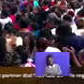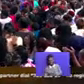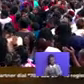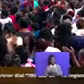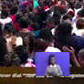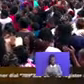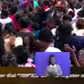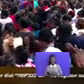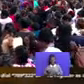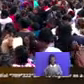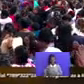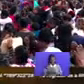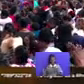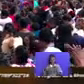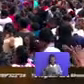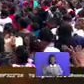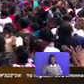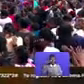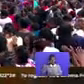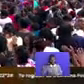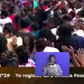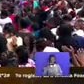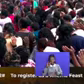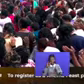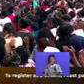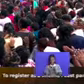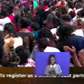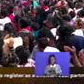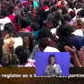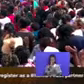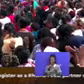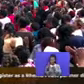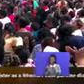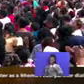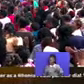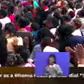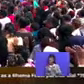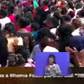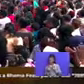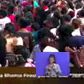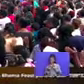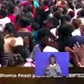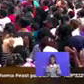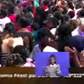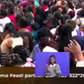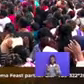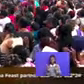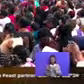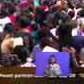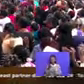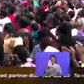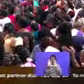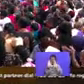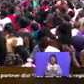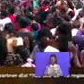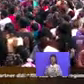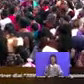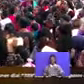will have people in everywhere and these are not ordinary people these are ke